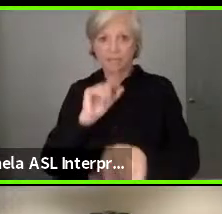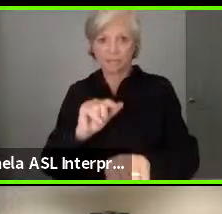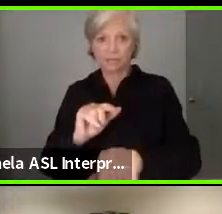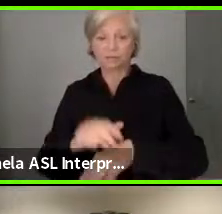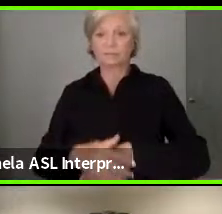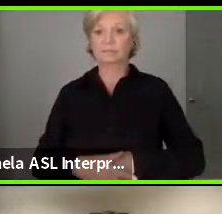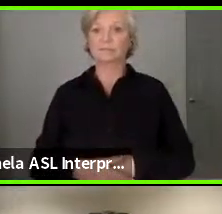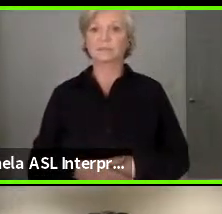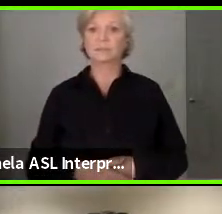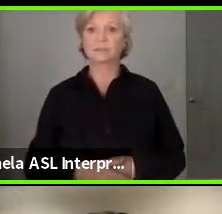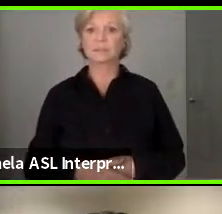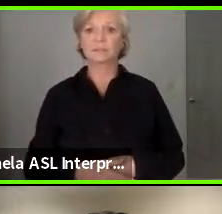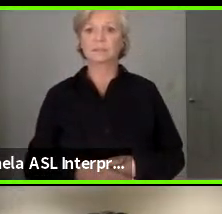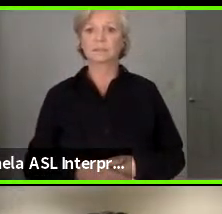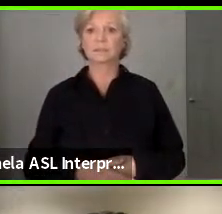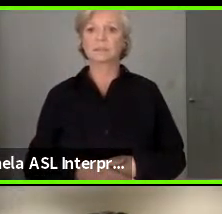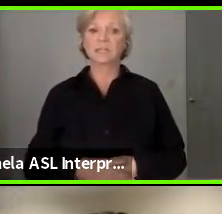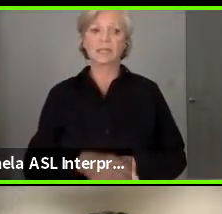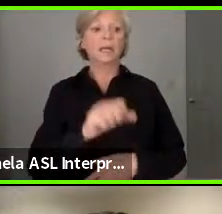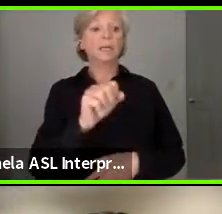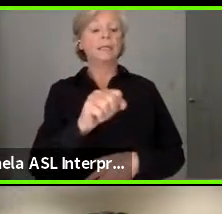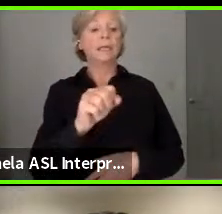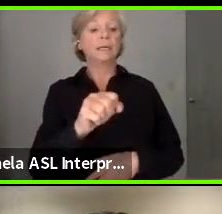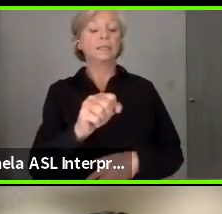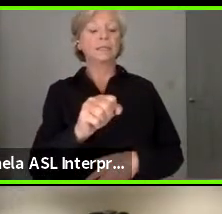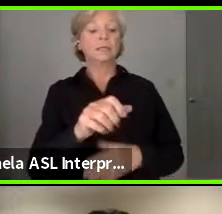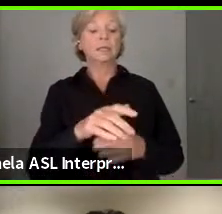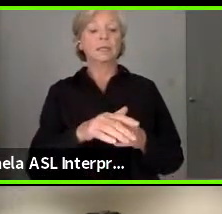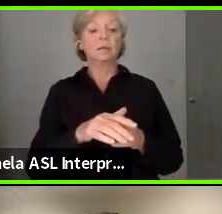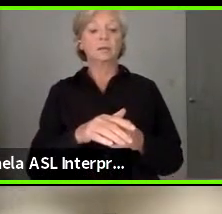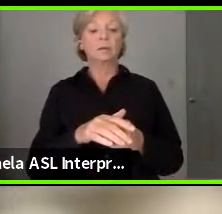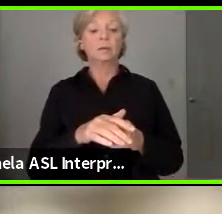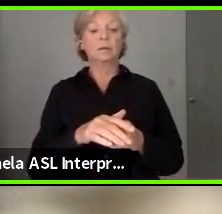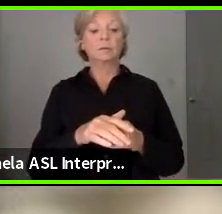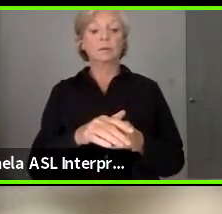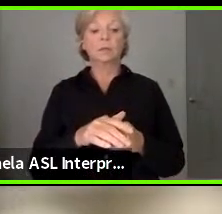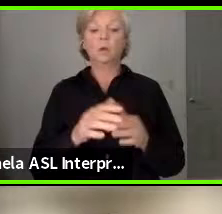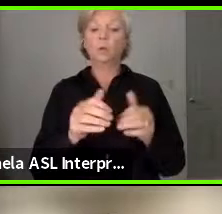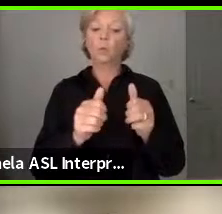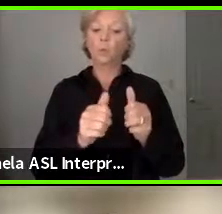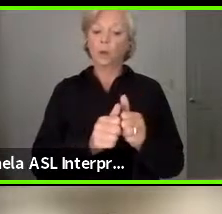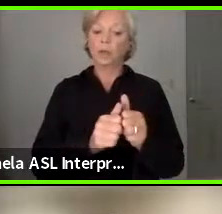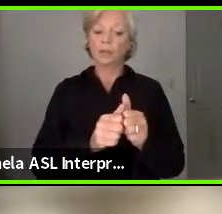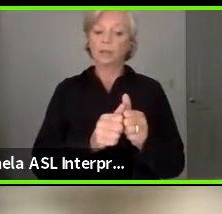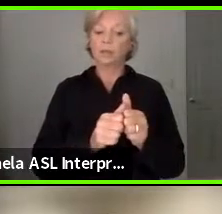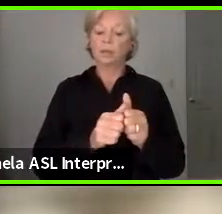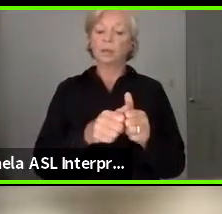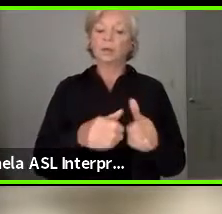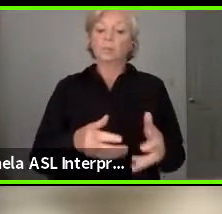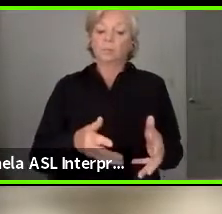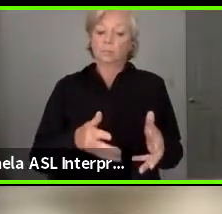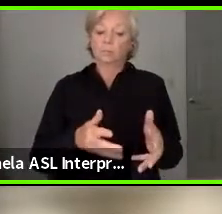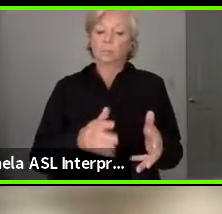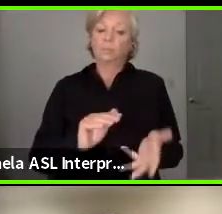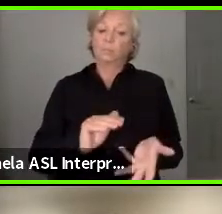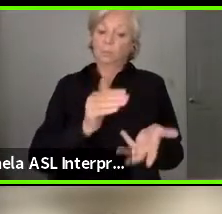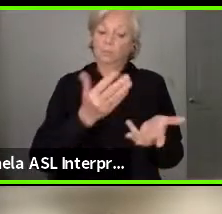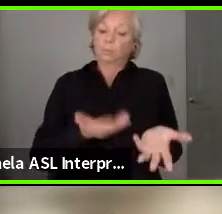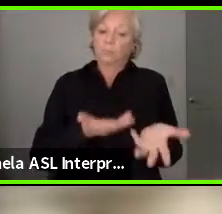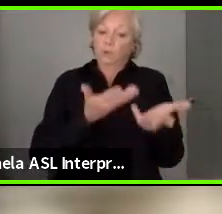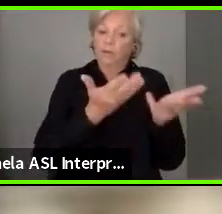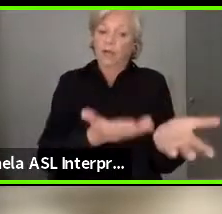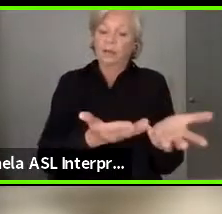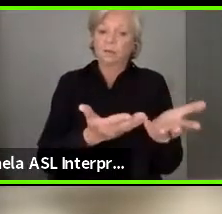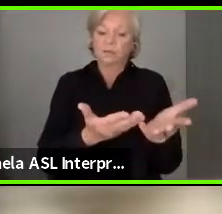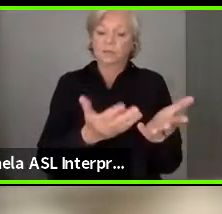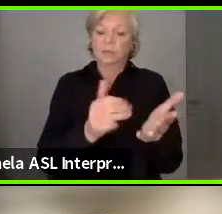and get back to you. It would be useful, yeah, so that we can have with providers that are interacting, that are visiting, for instance,